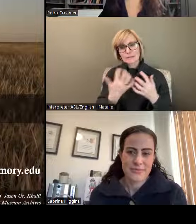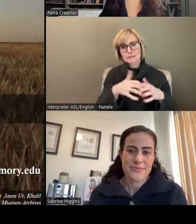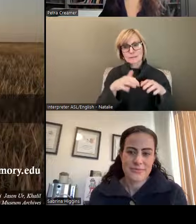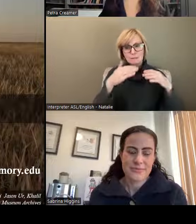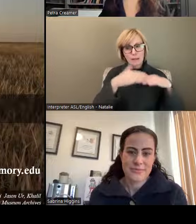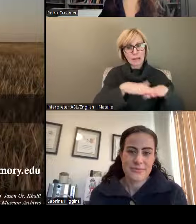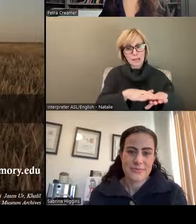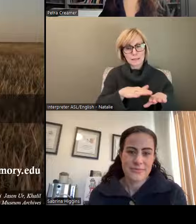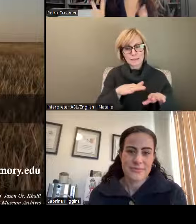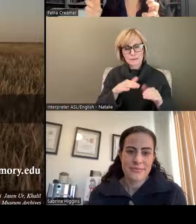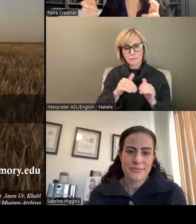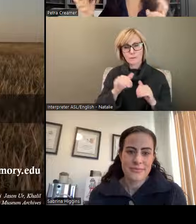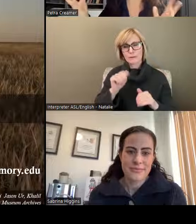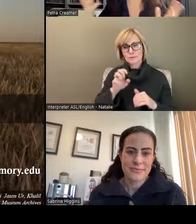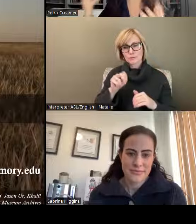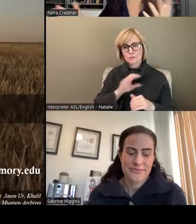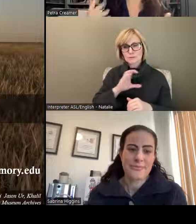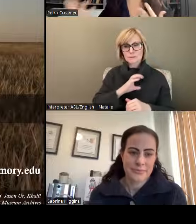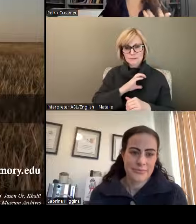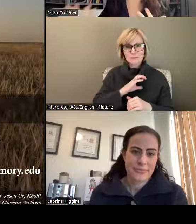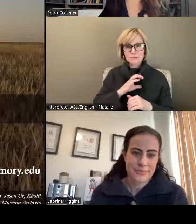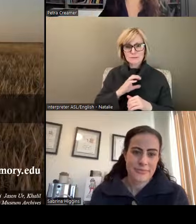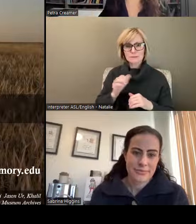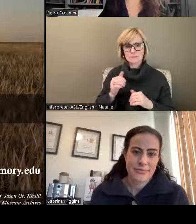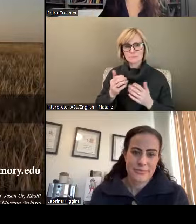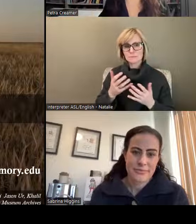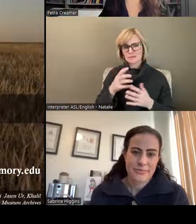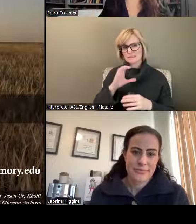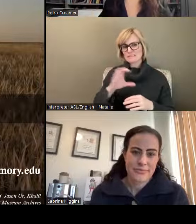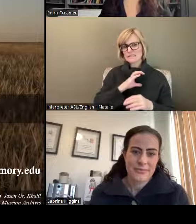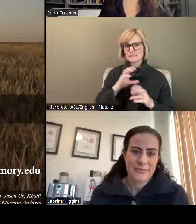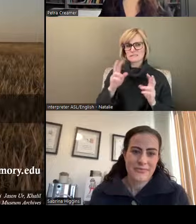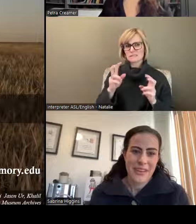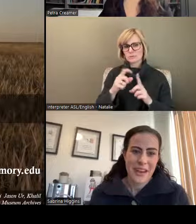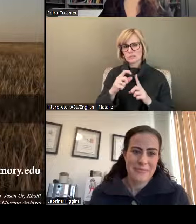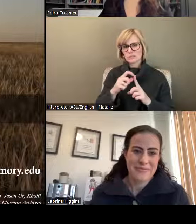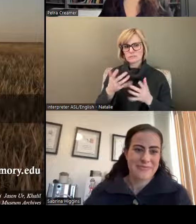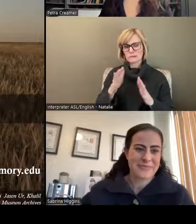perhaps Assyrian citizens, although citizens in this context is a little touch and go.